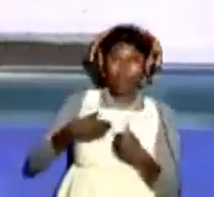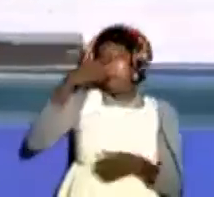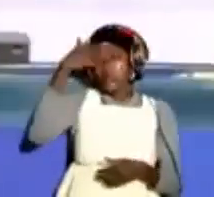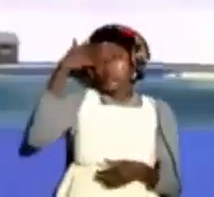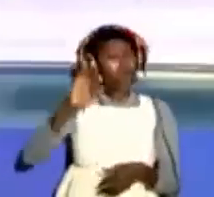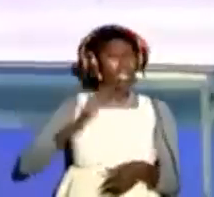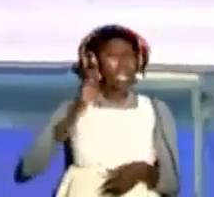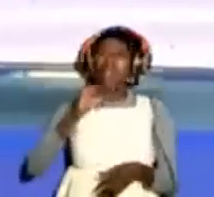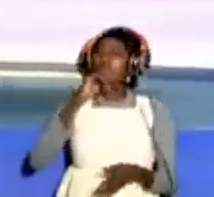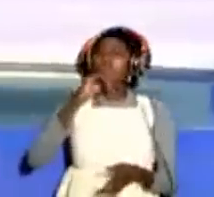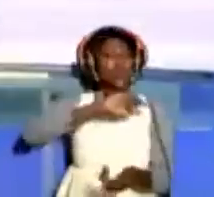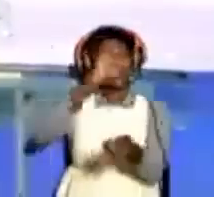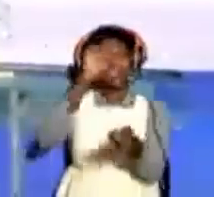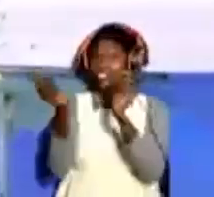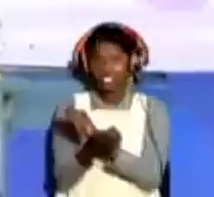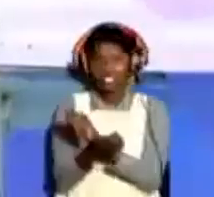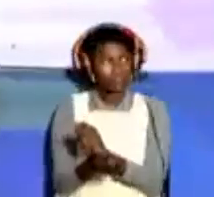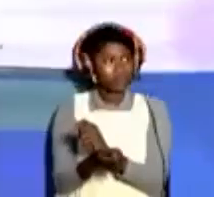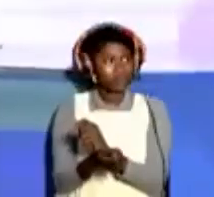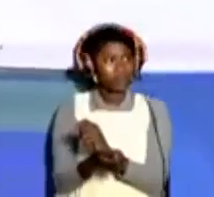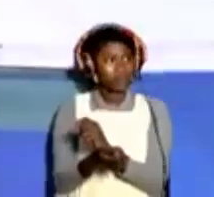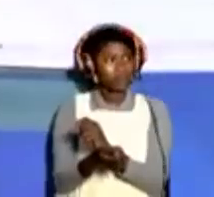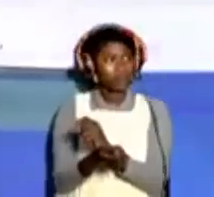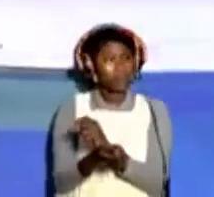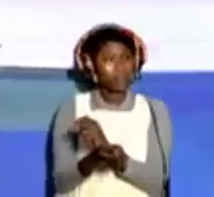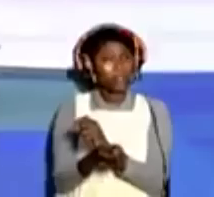Because I'm not going to change.